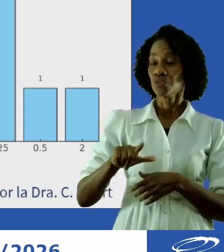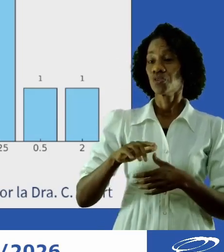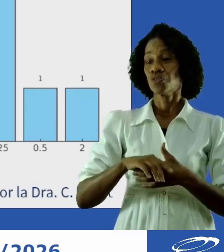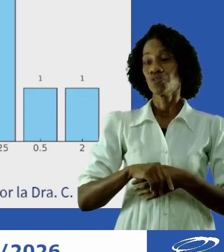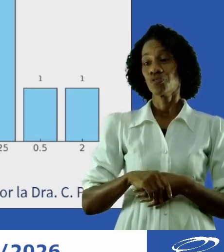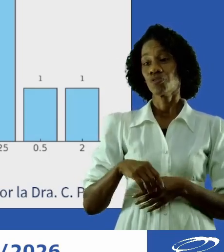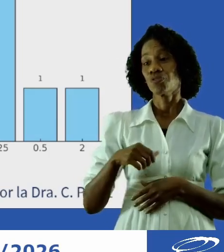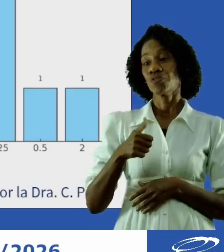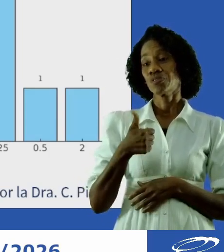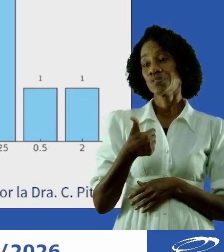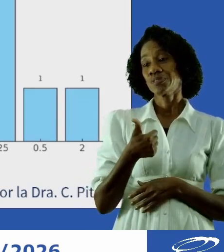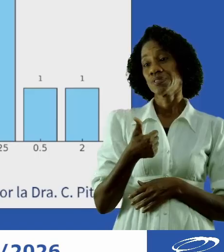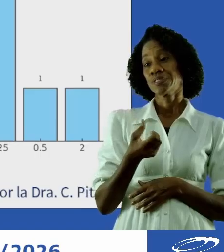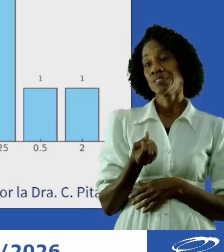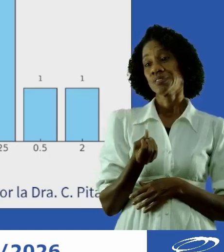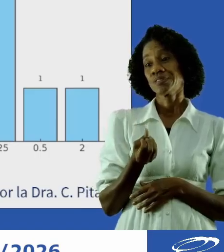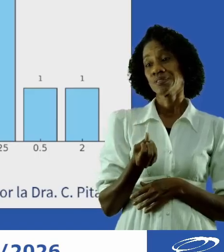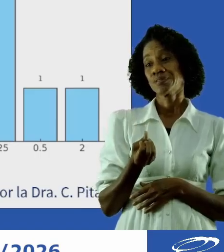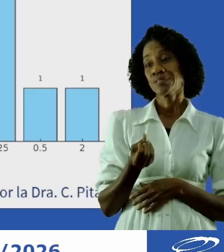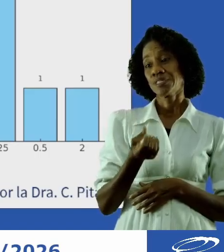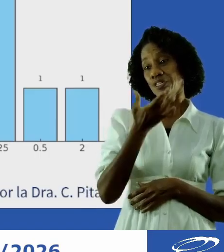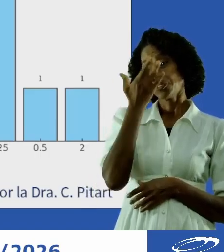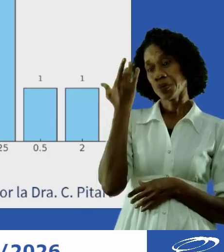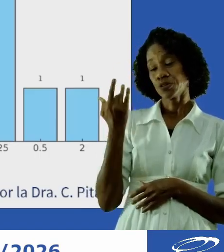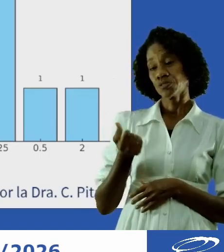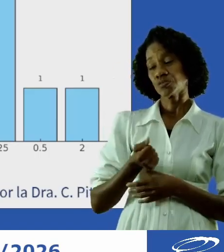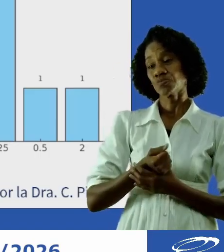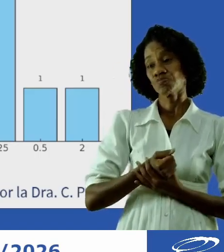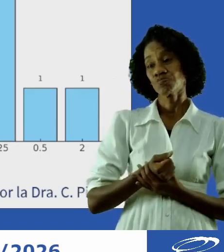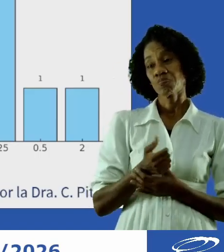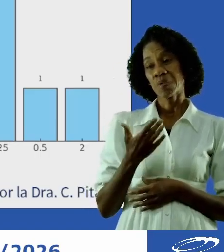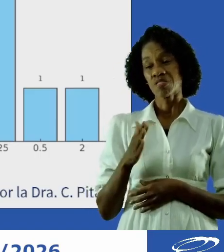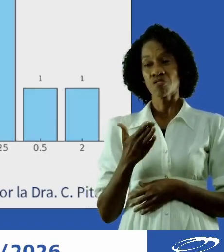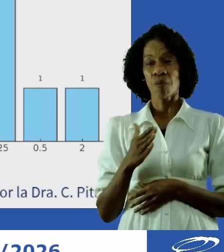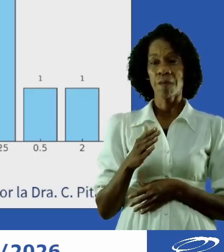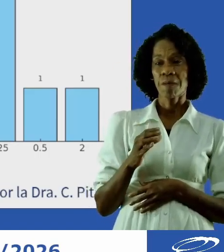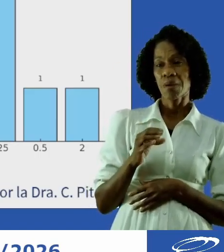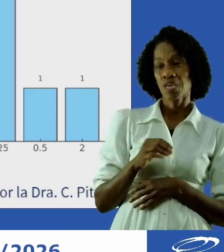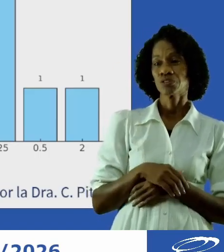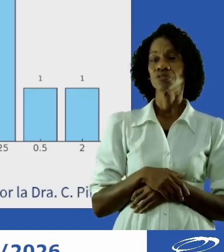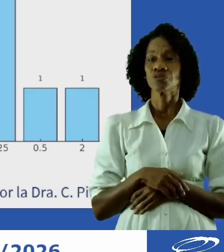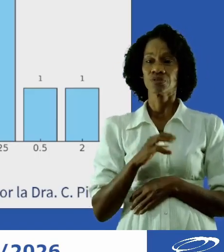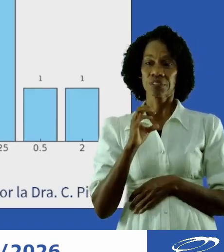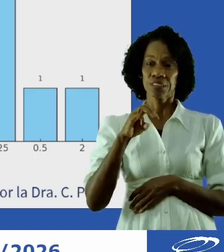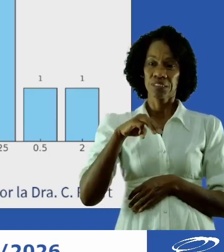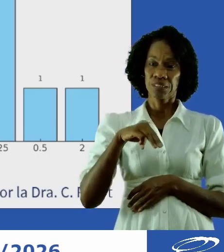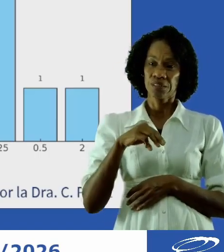for levofloxacin, the MIC 90 again is 0.25.